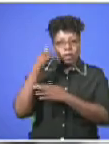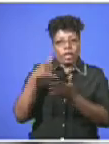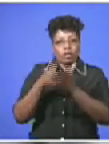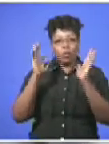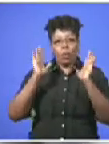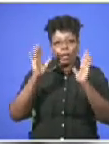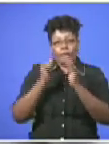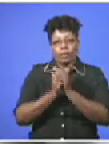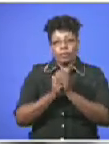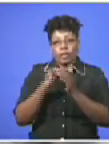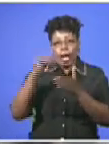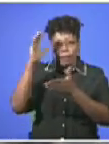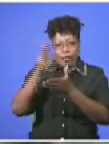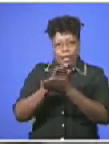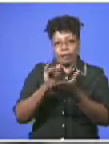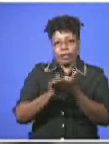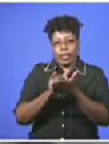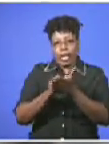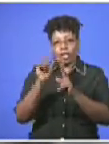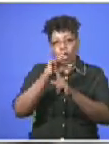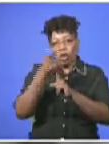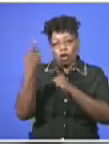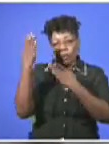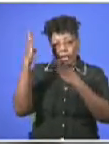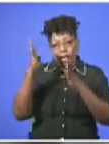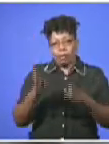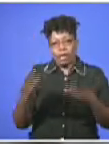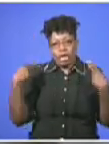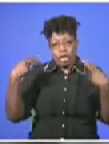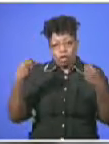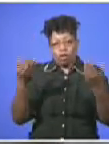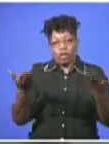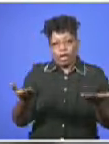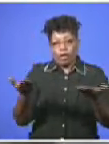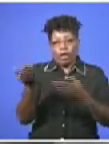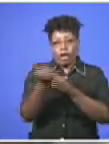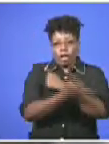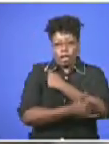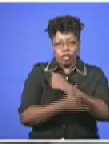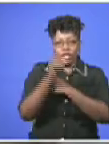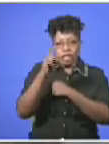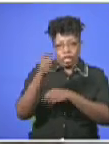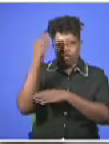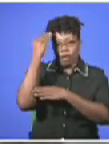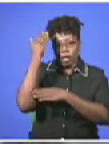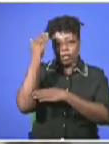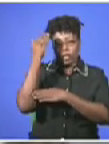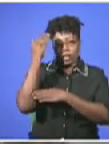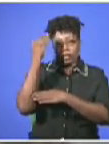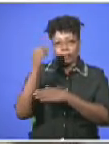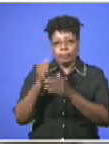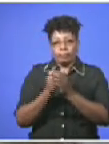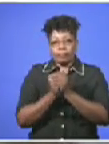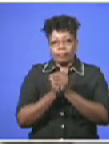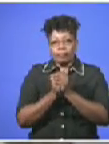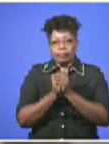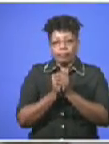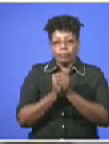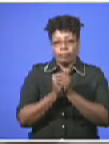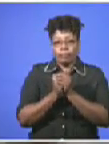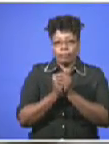I believe that the local Bahamian heroes in this country need the recognition. They deserve the